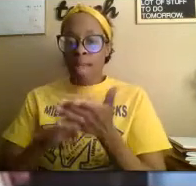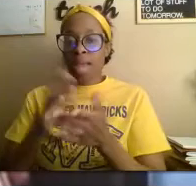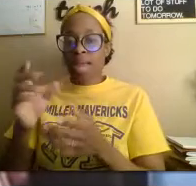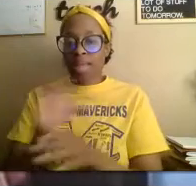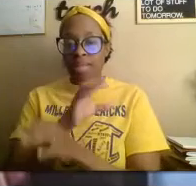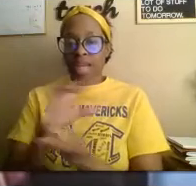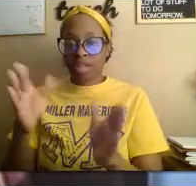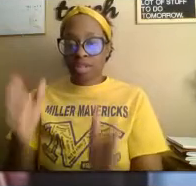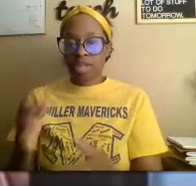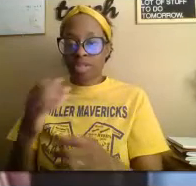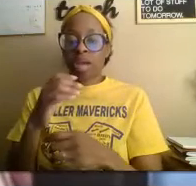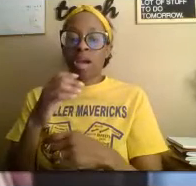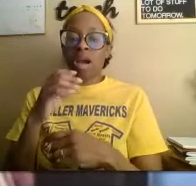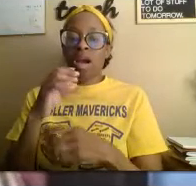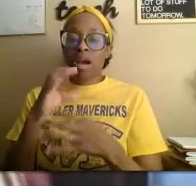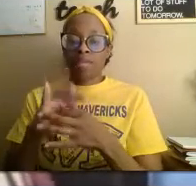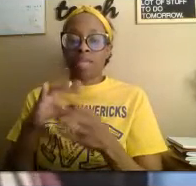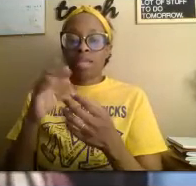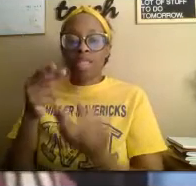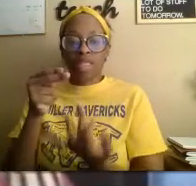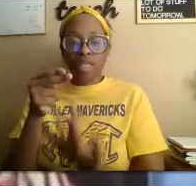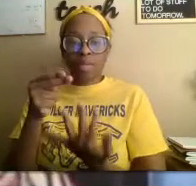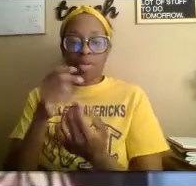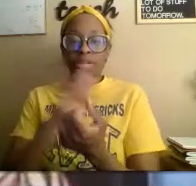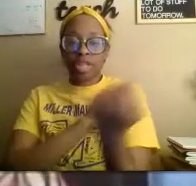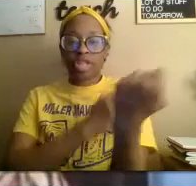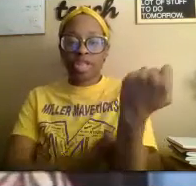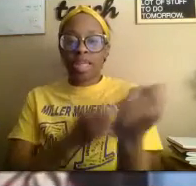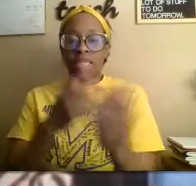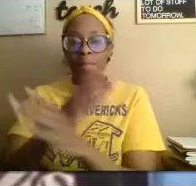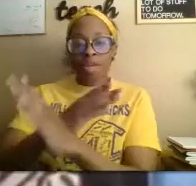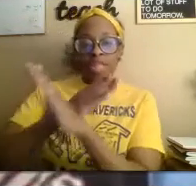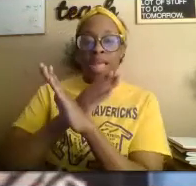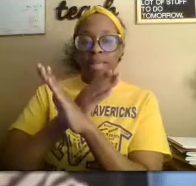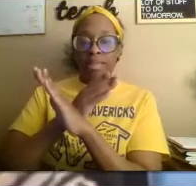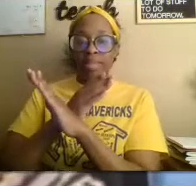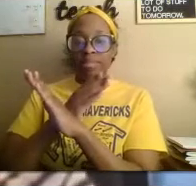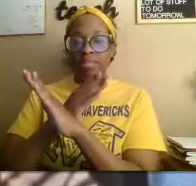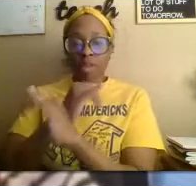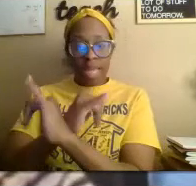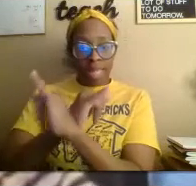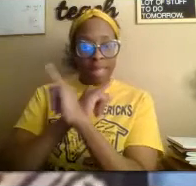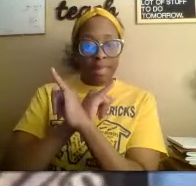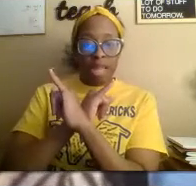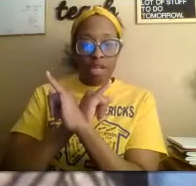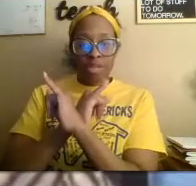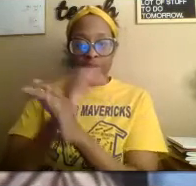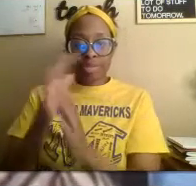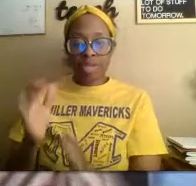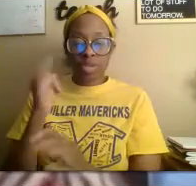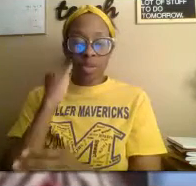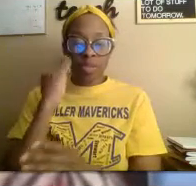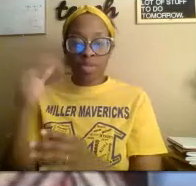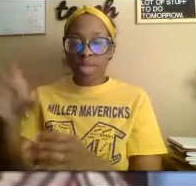energy. They insulate or keep energy from moving through them. So that's why if you have ever taken something